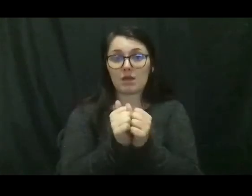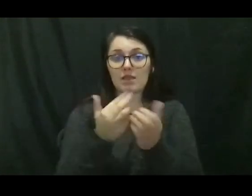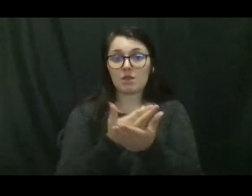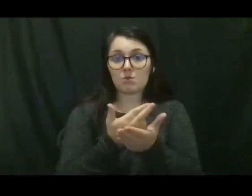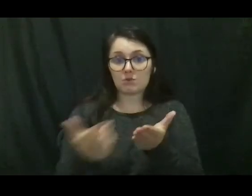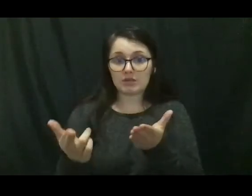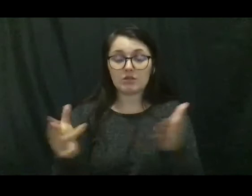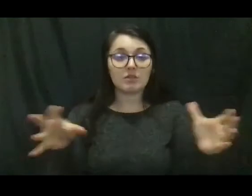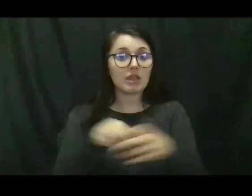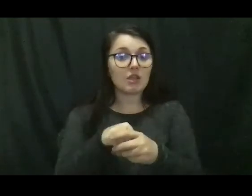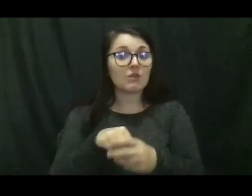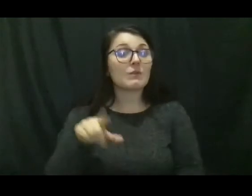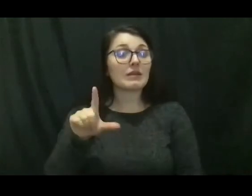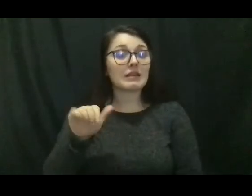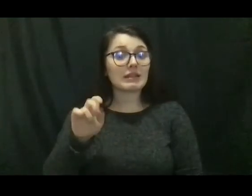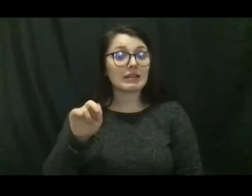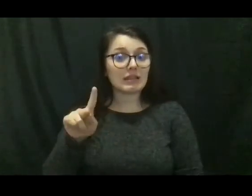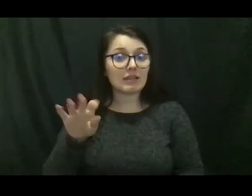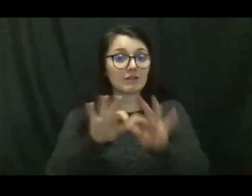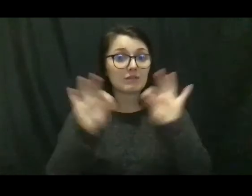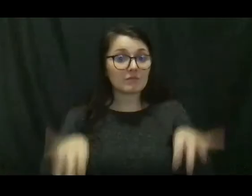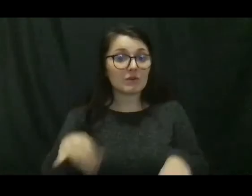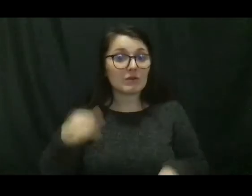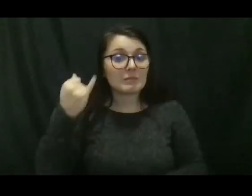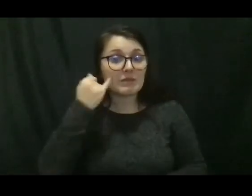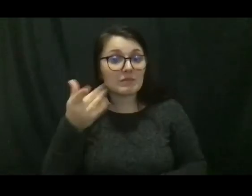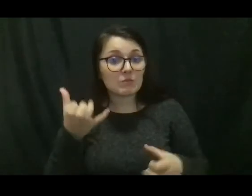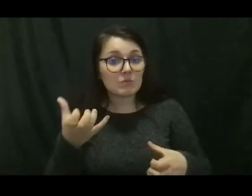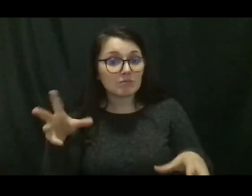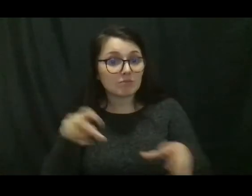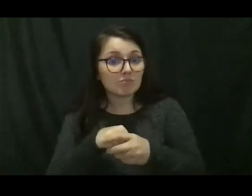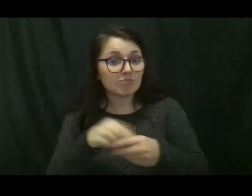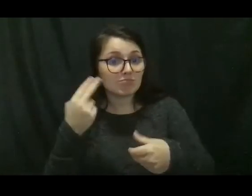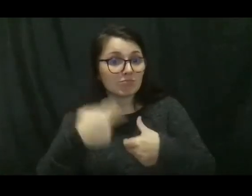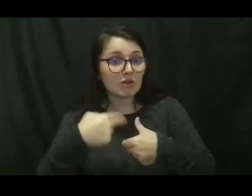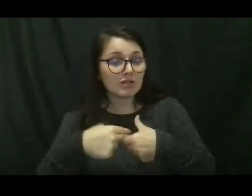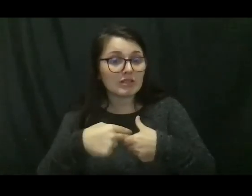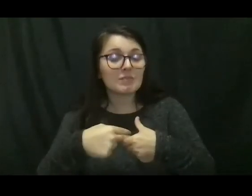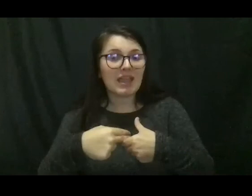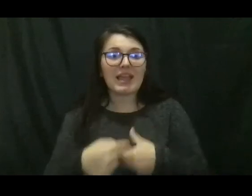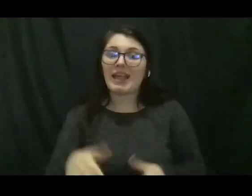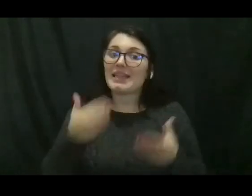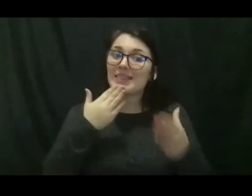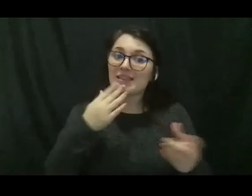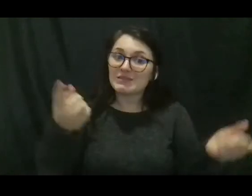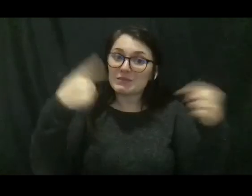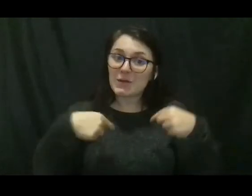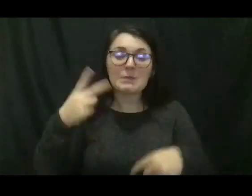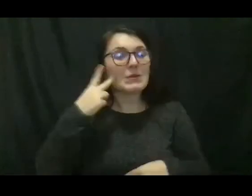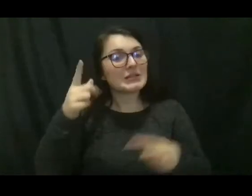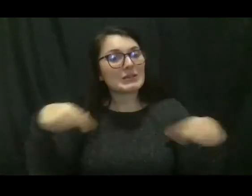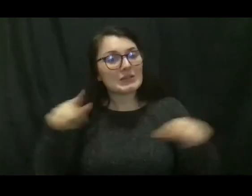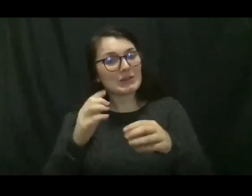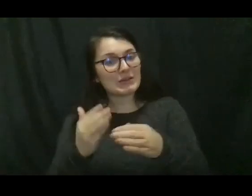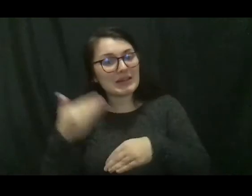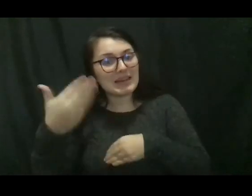So keep an eye out for that. And we will see you next time. Thank you so much. We'll see you next time. Thanks, 4J.